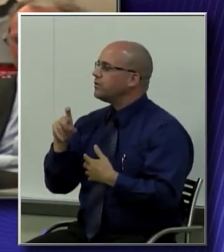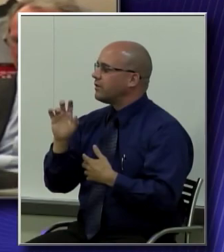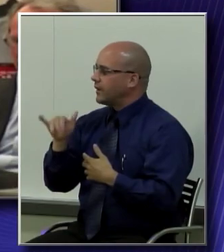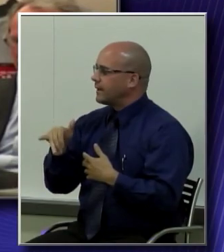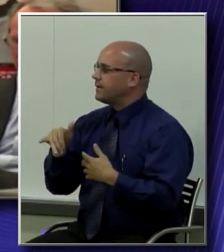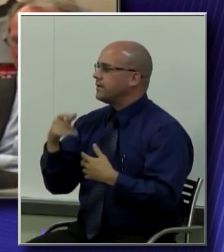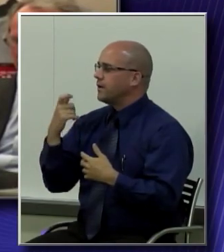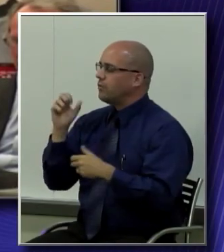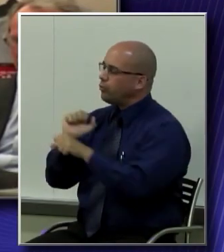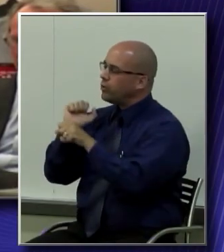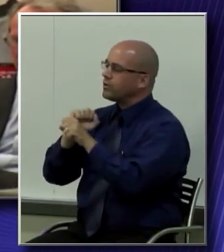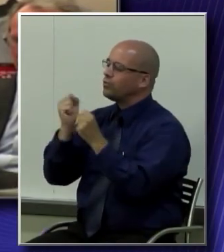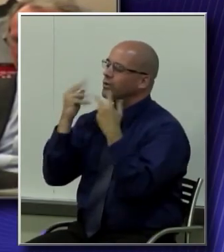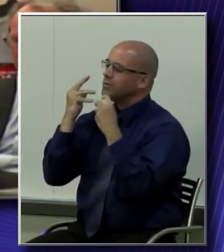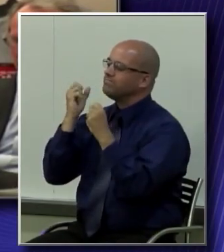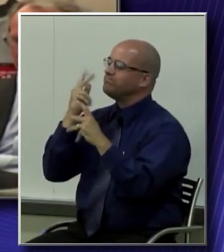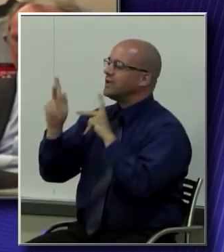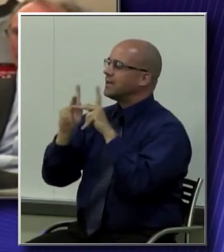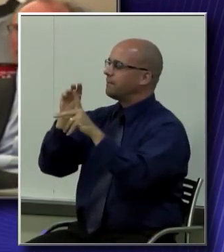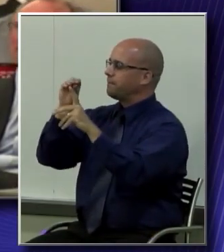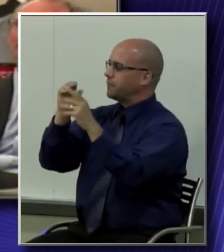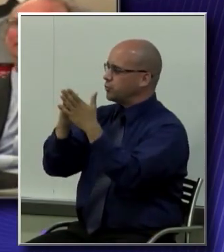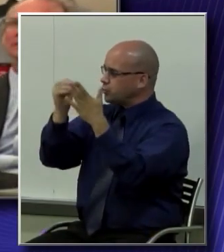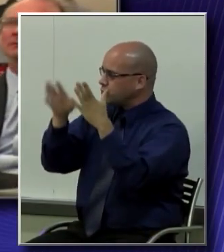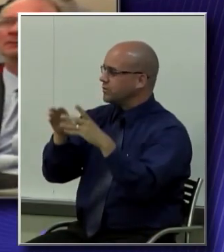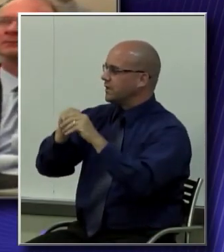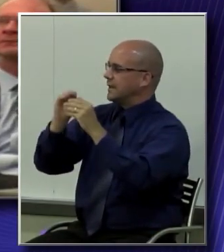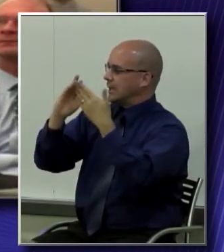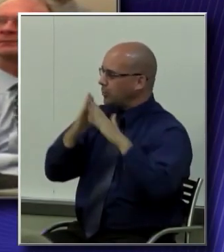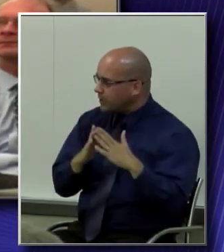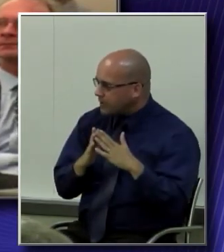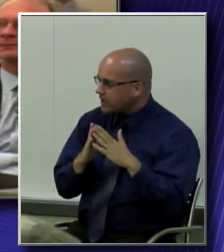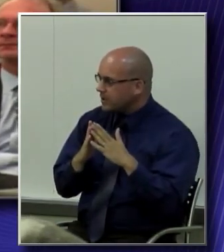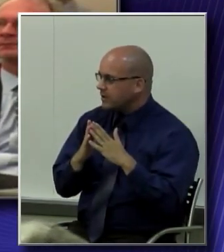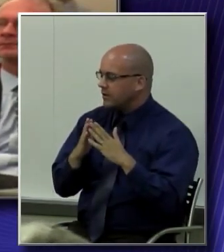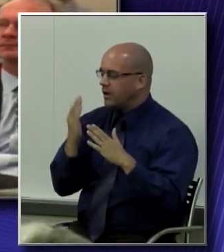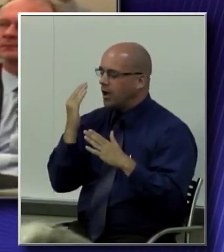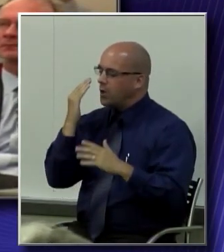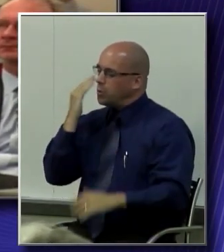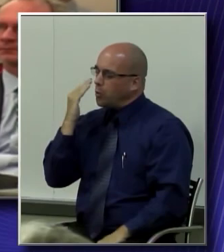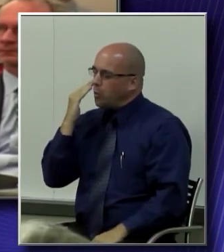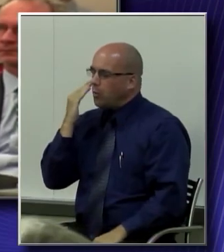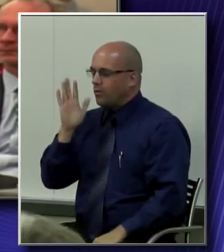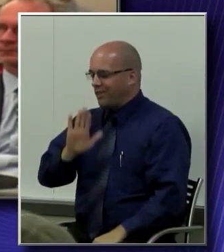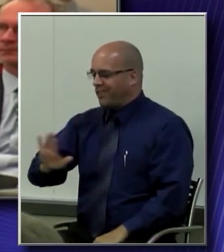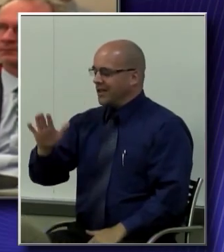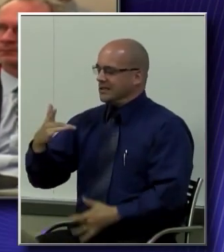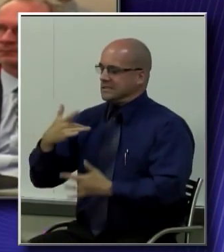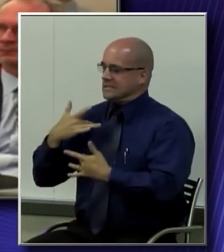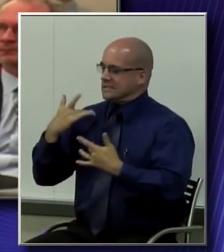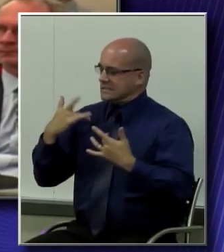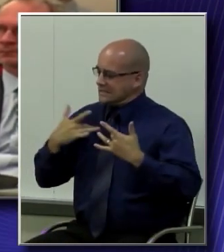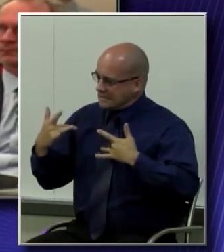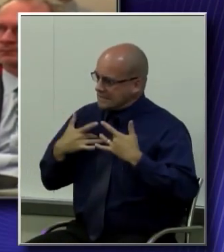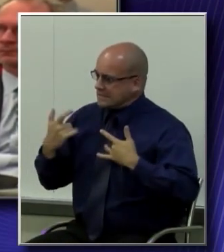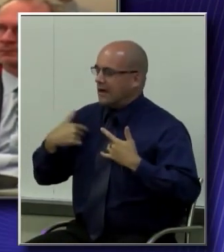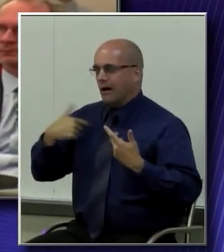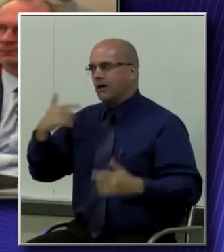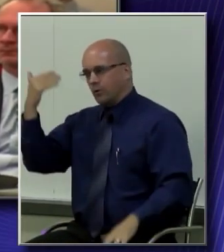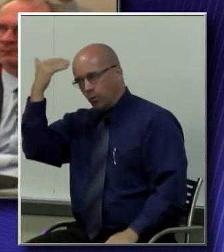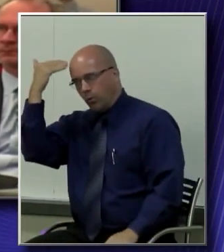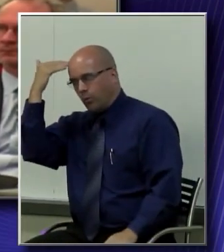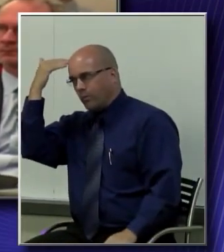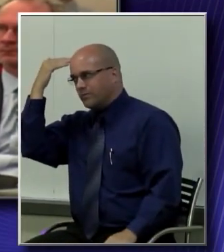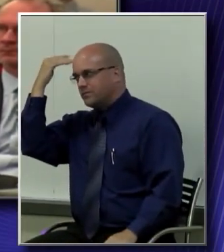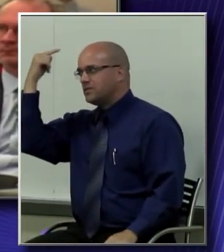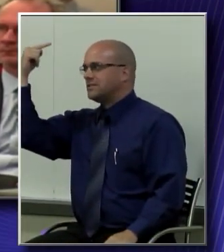thousands of students in the community. And I know what their concerns are. And I think we need to